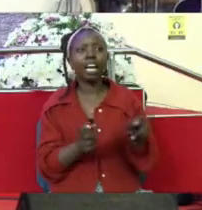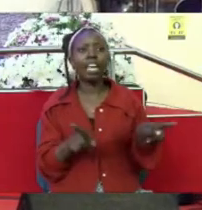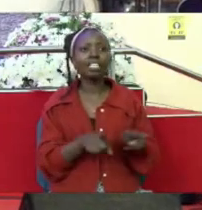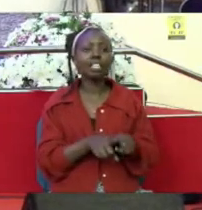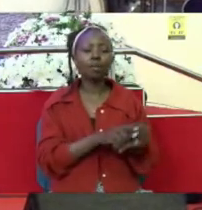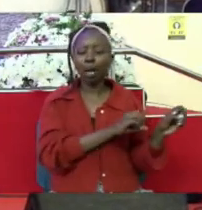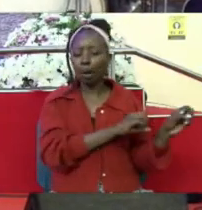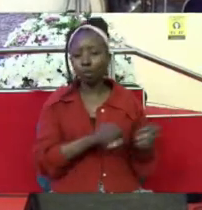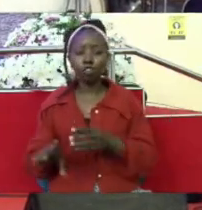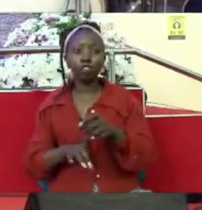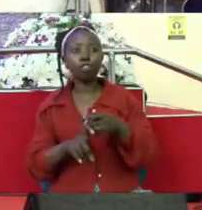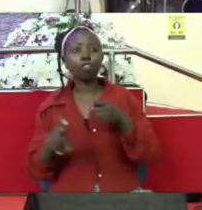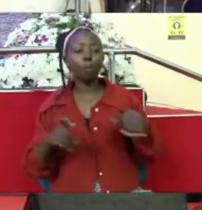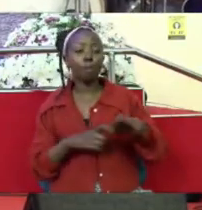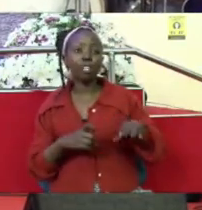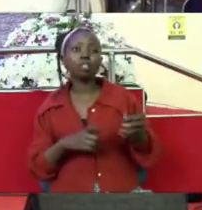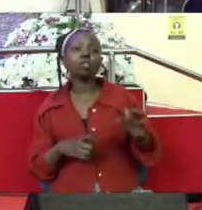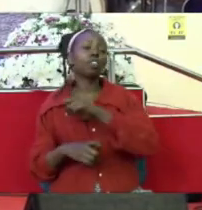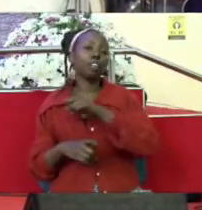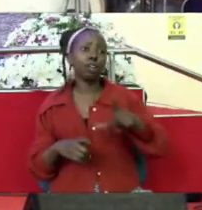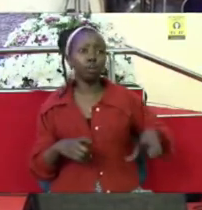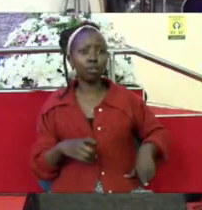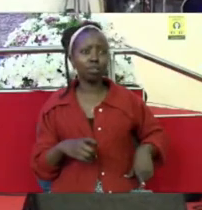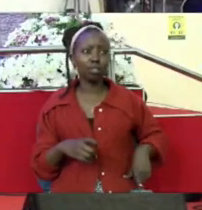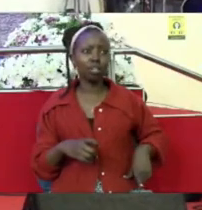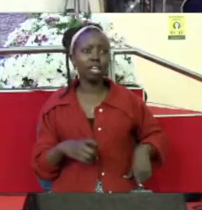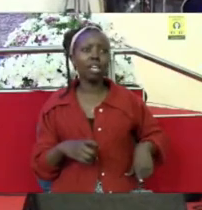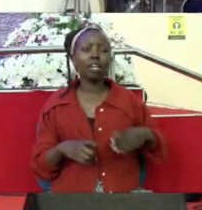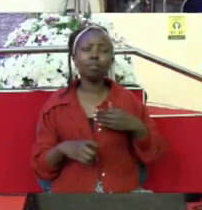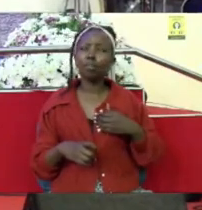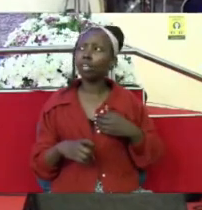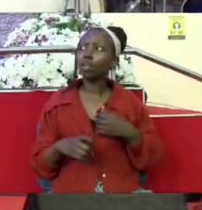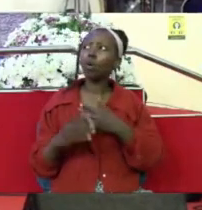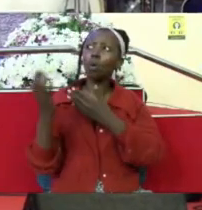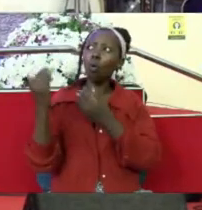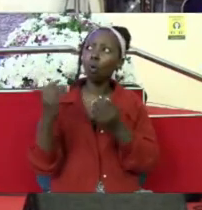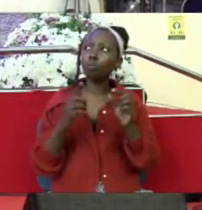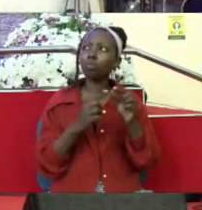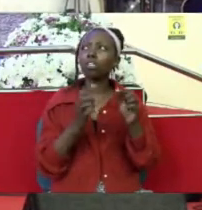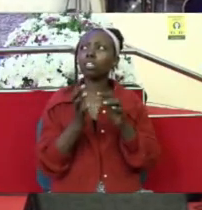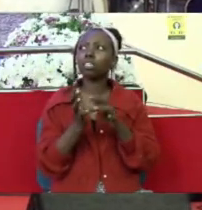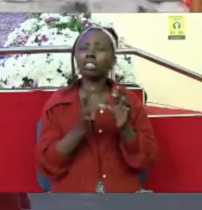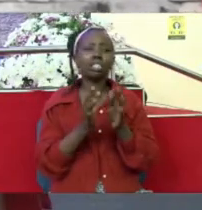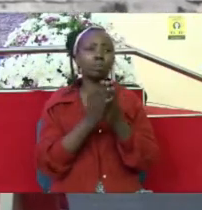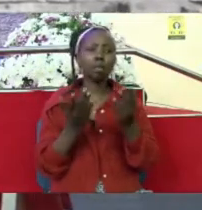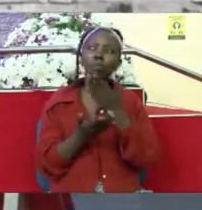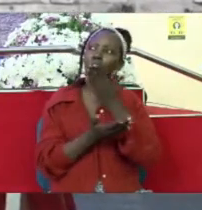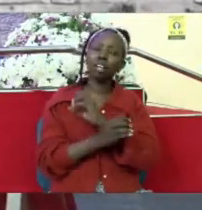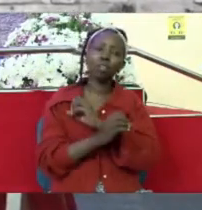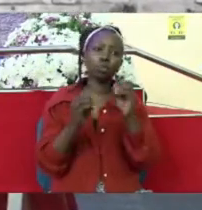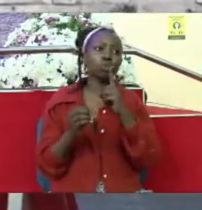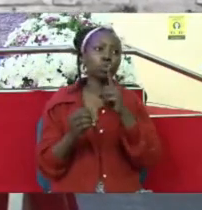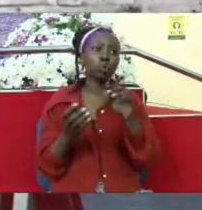Lord. That will happen. I wish that scripture was not there, so that we can talk about hope.